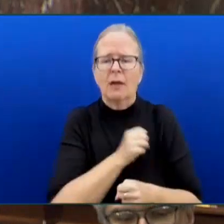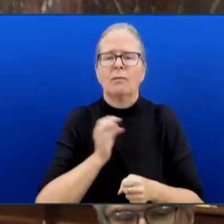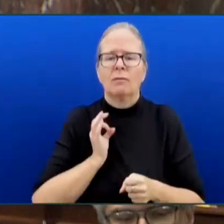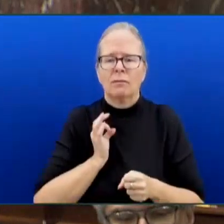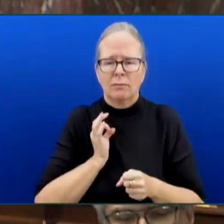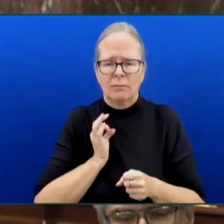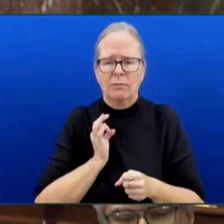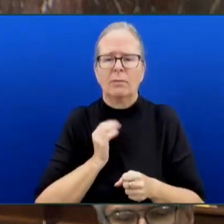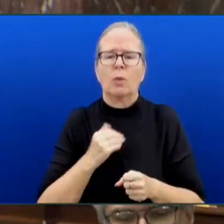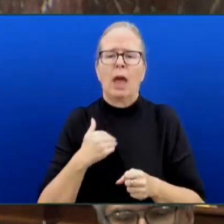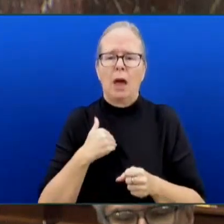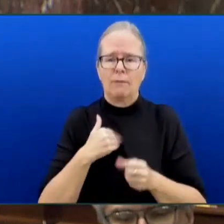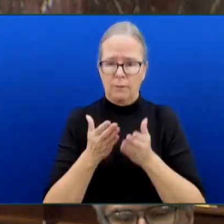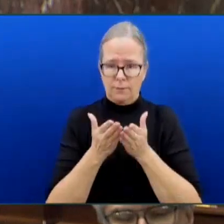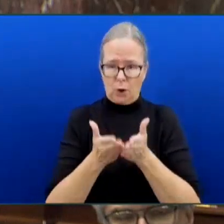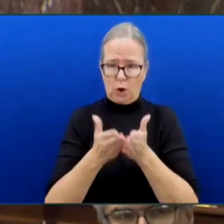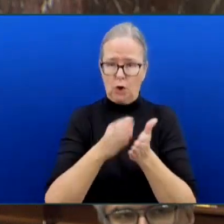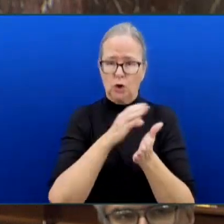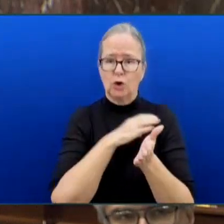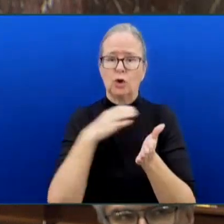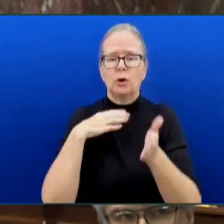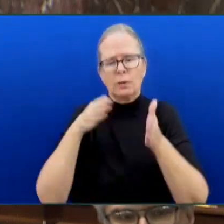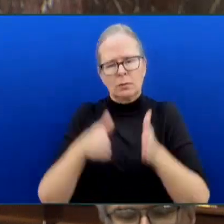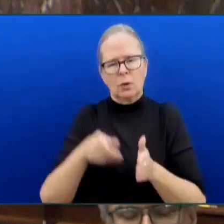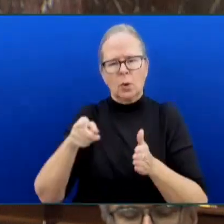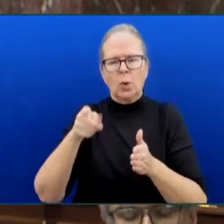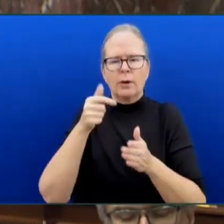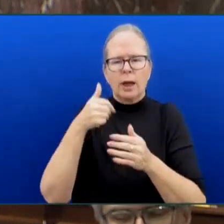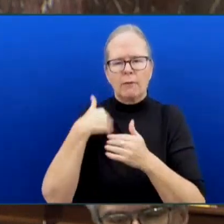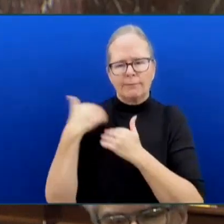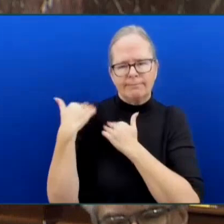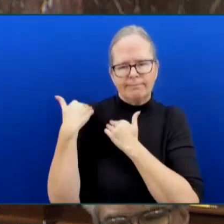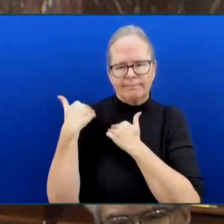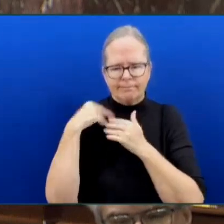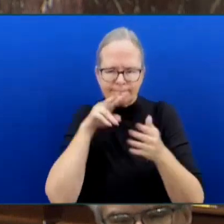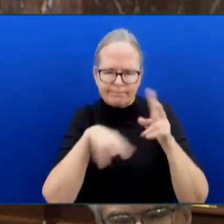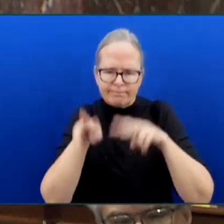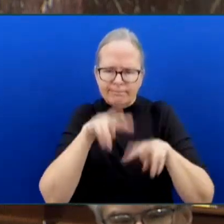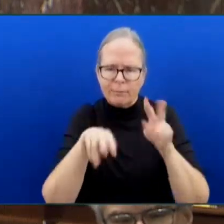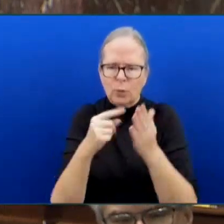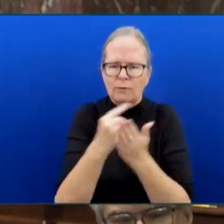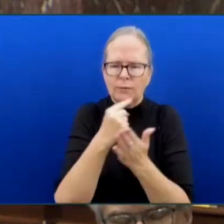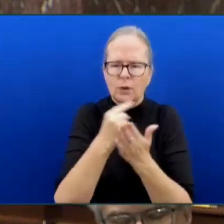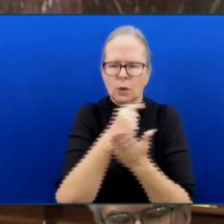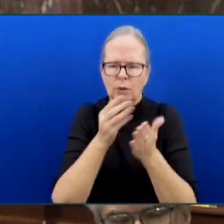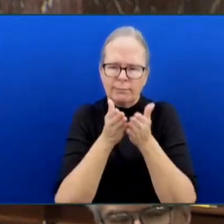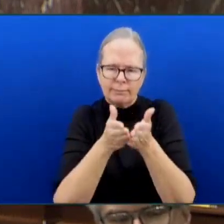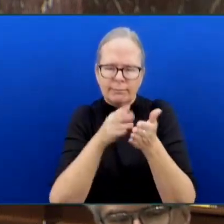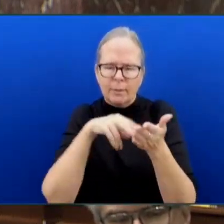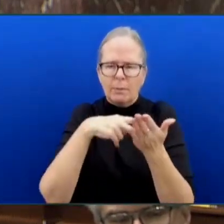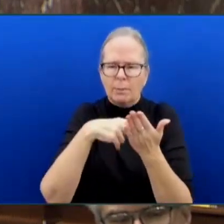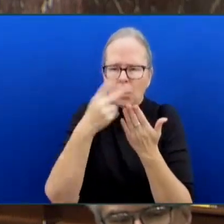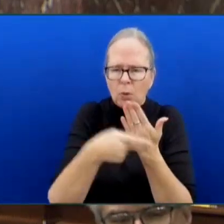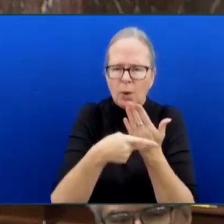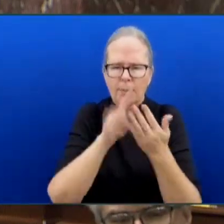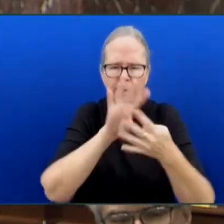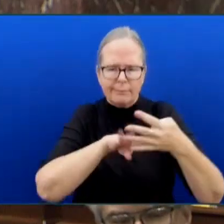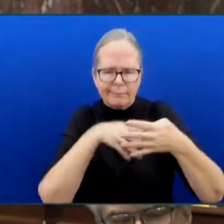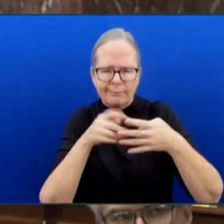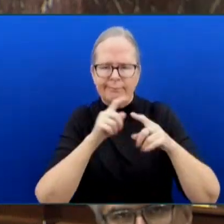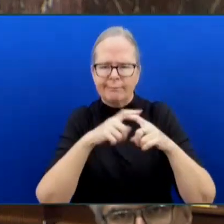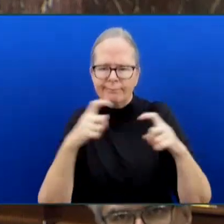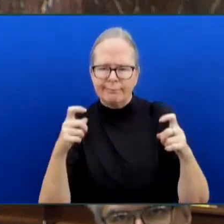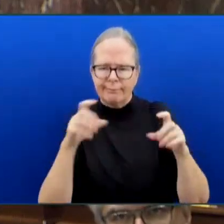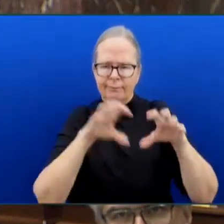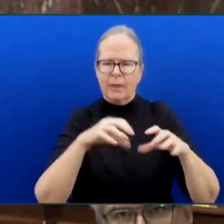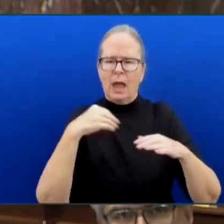the largest, most ambitious new program to build vessels, to invest in terminal infrastructure to make the ferry service